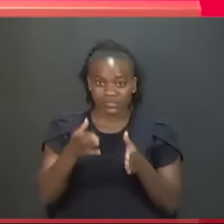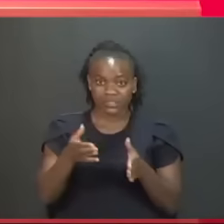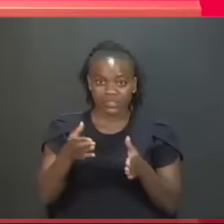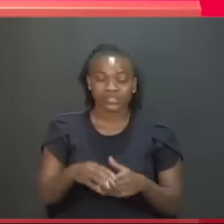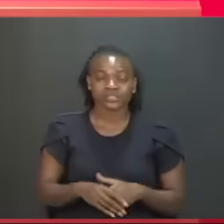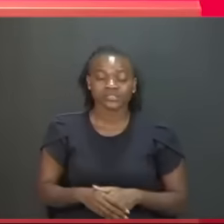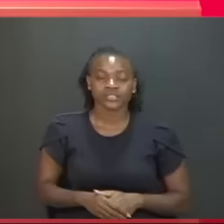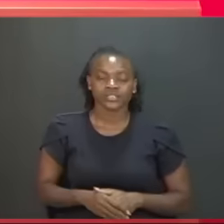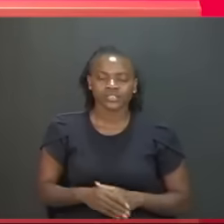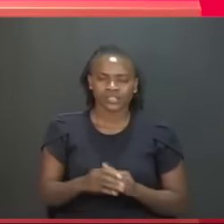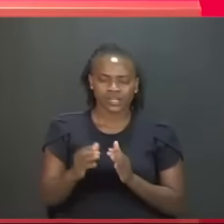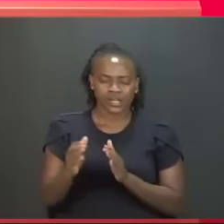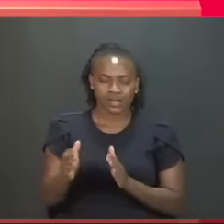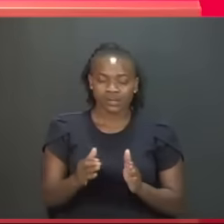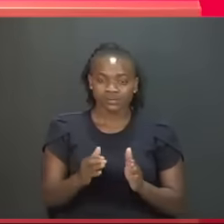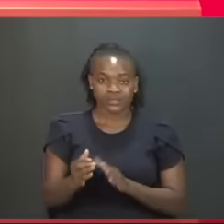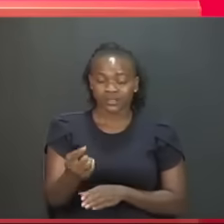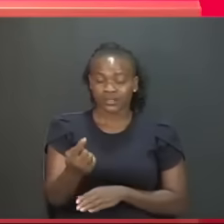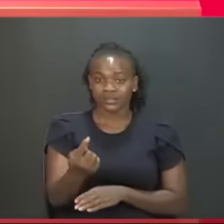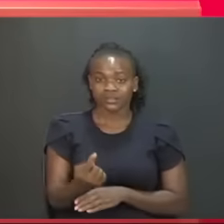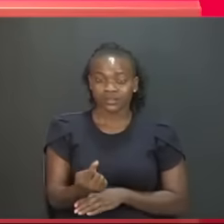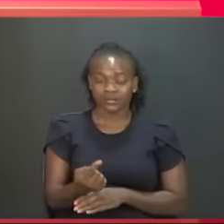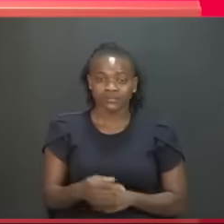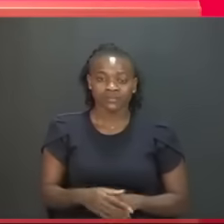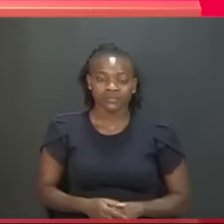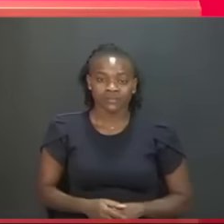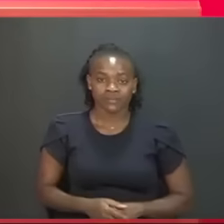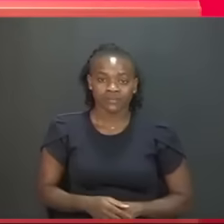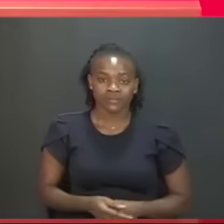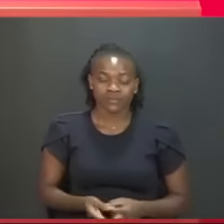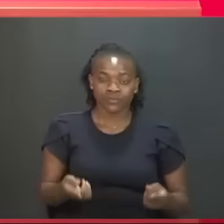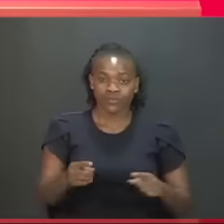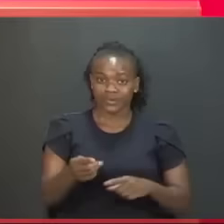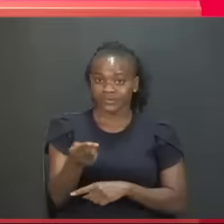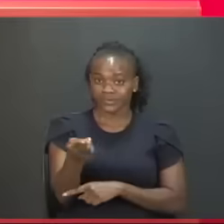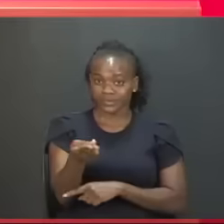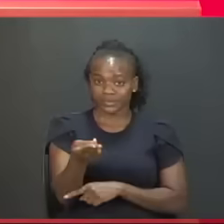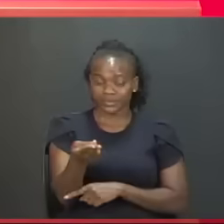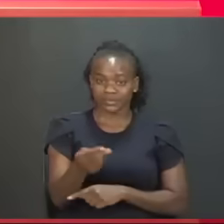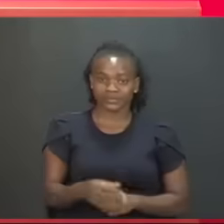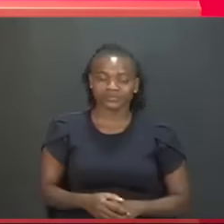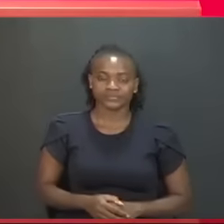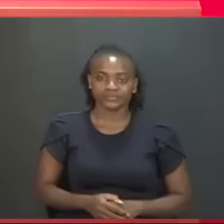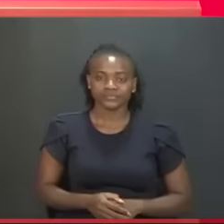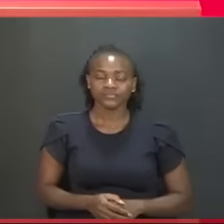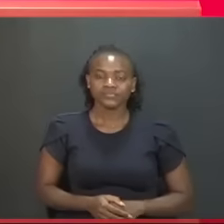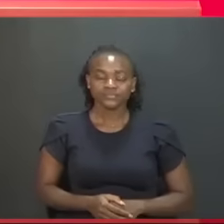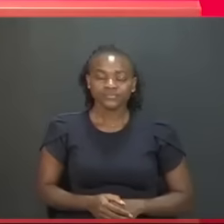is scheduled to be in the House on Thursday.